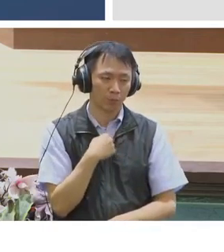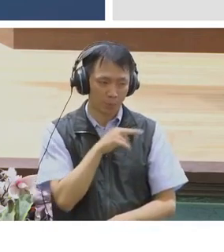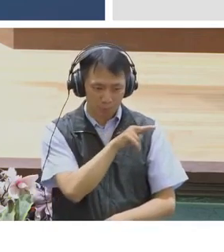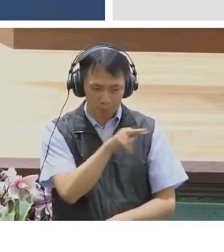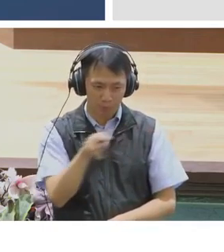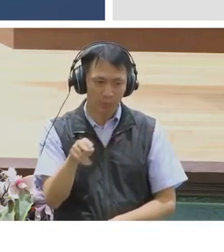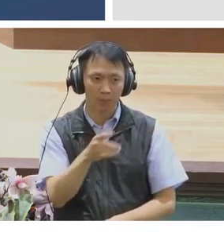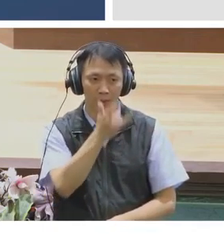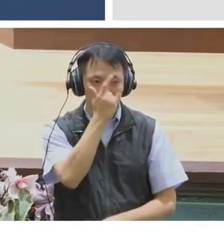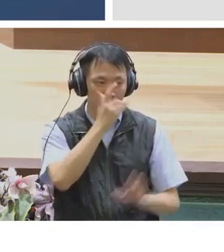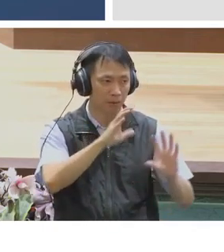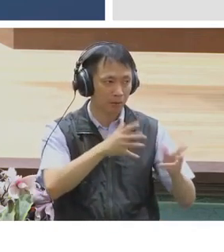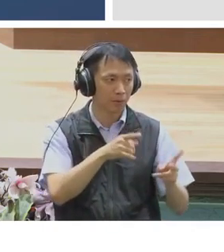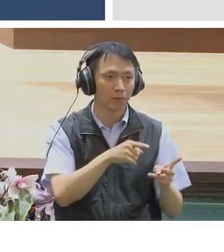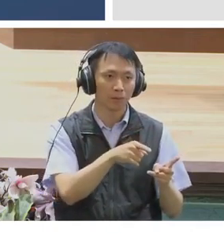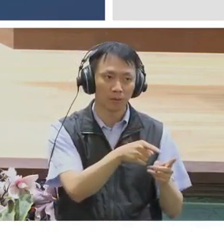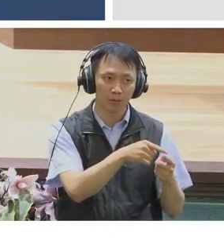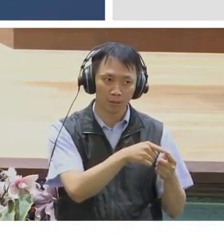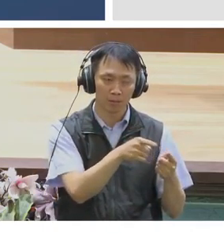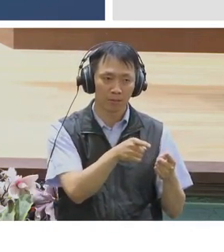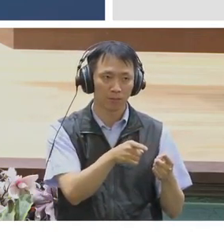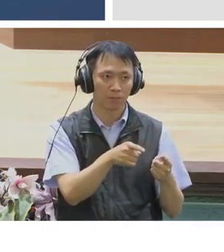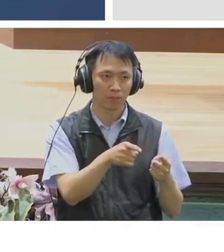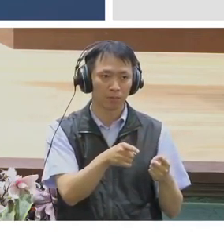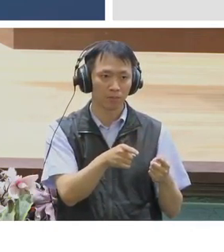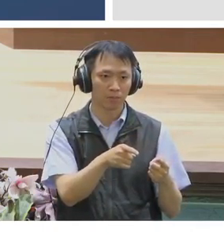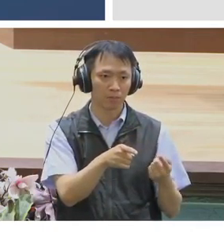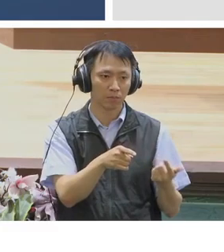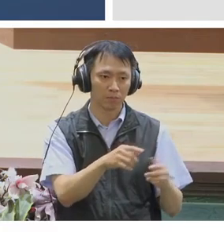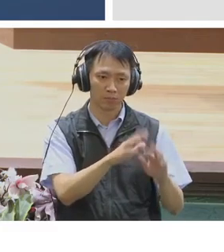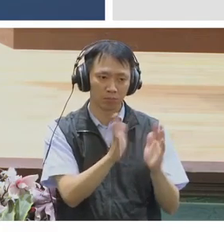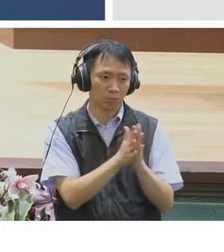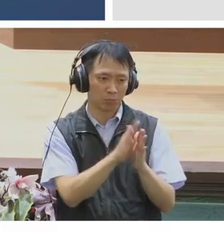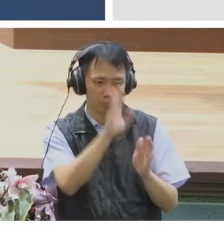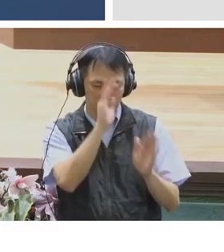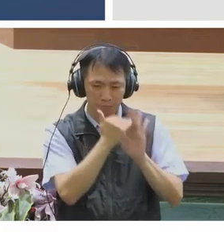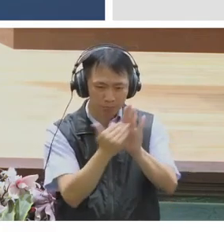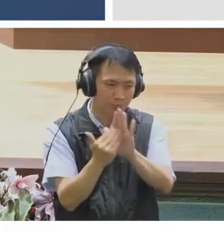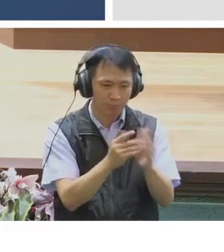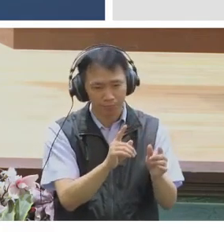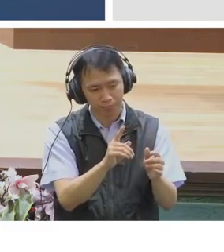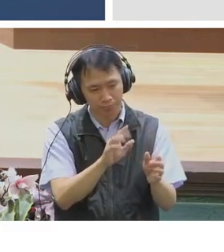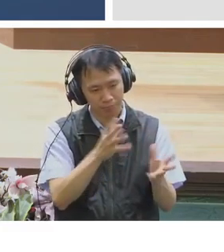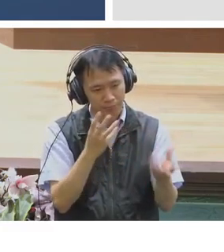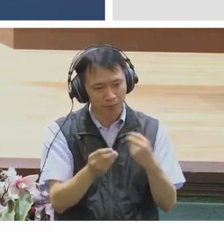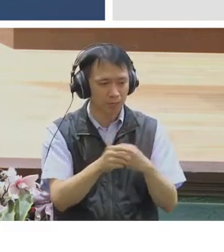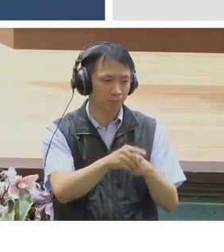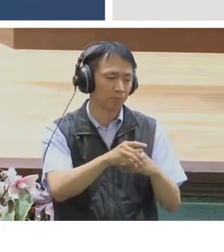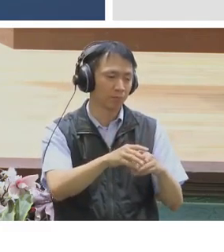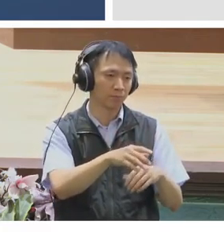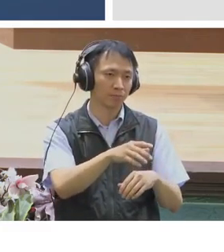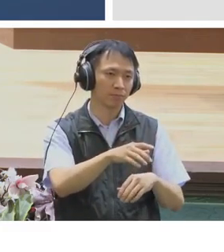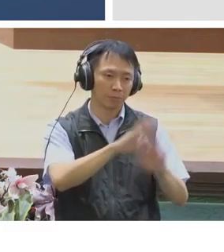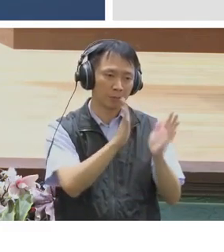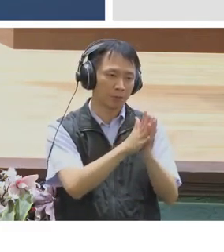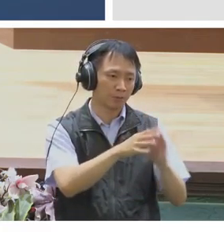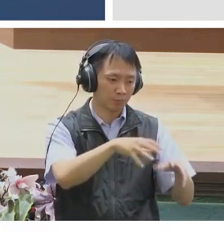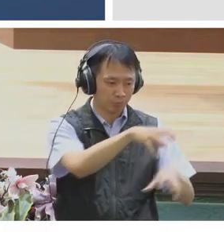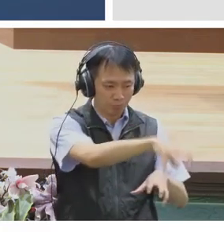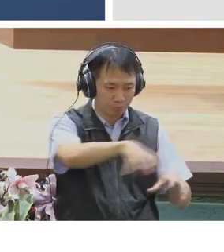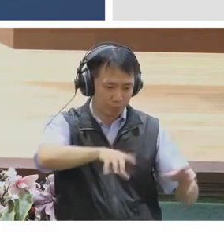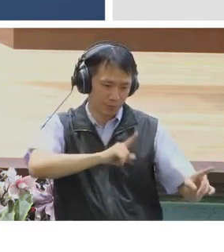nothing. Germany doesn't have that kind of centralization, and everything was done at a state level. So we've been trying to, you know, look more